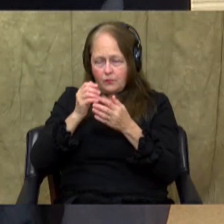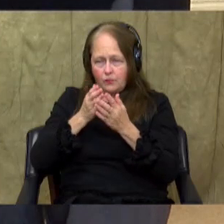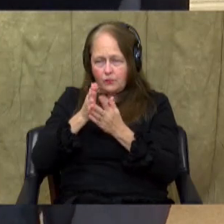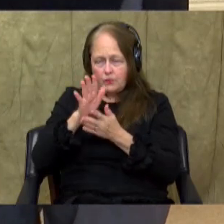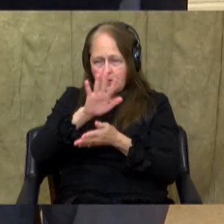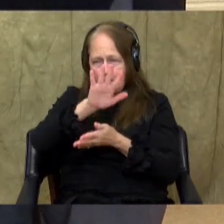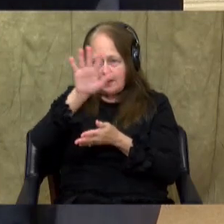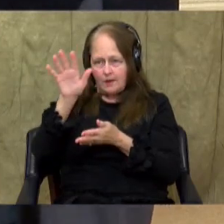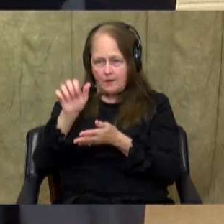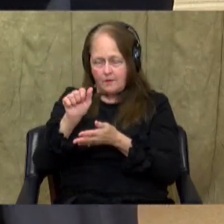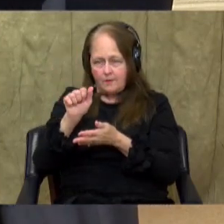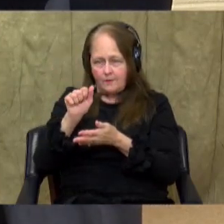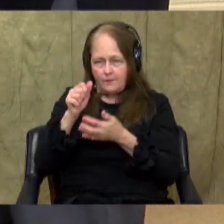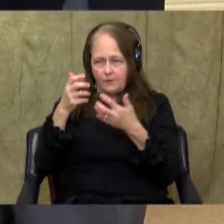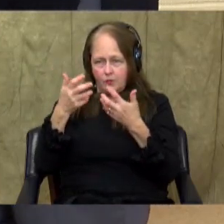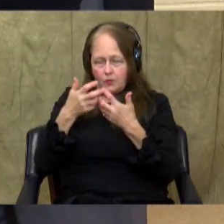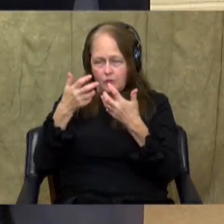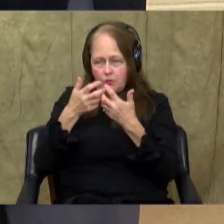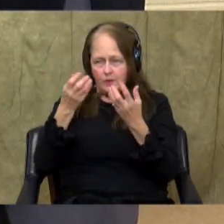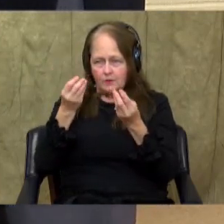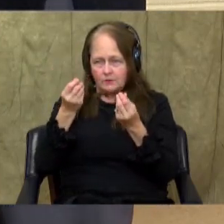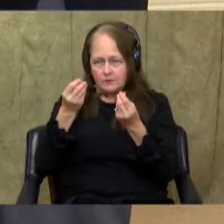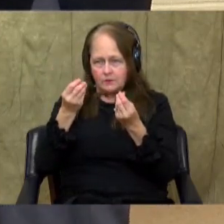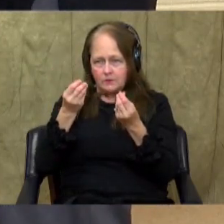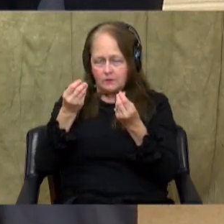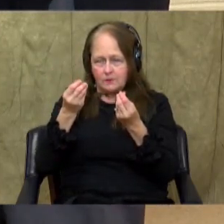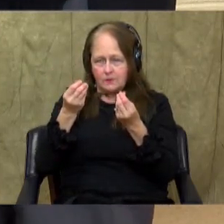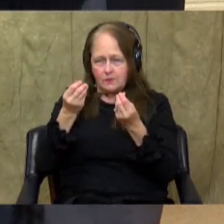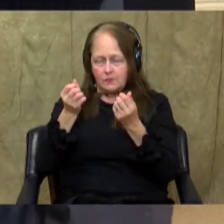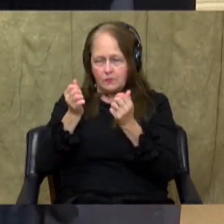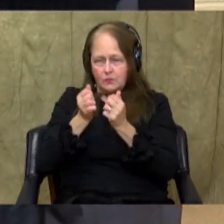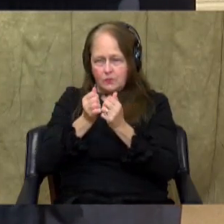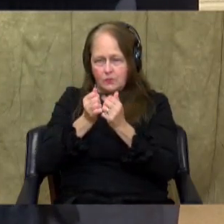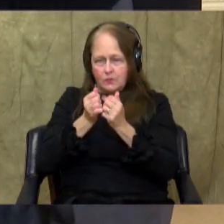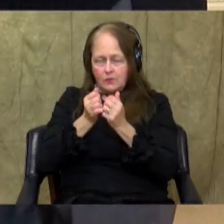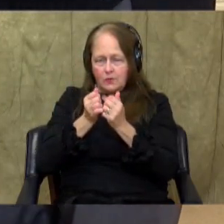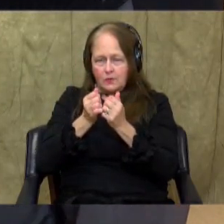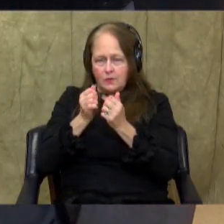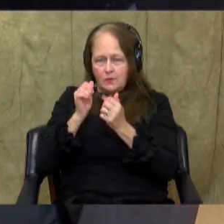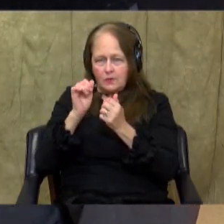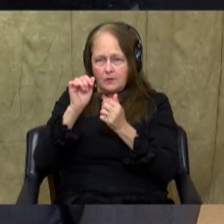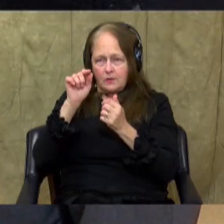those tropical grasslands. 60% of Africa is covered with there. Here's the